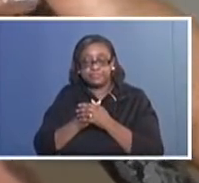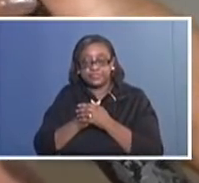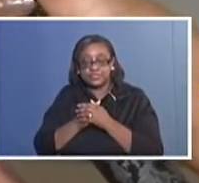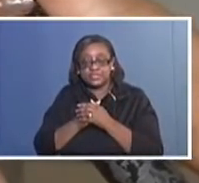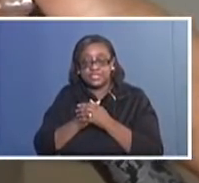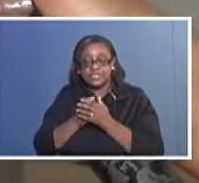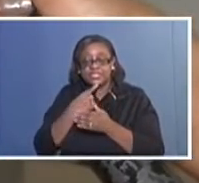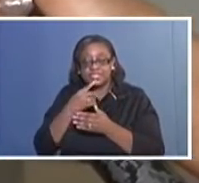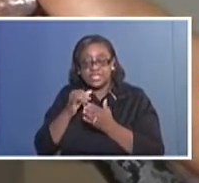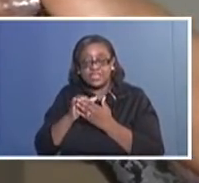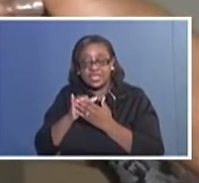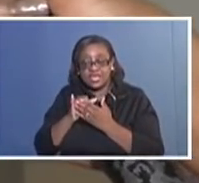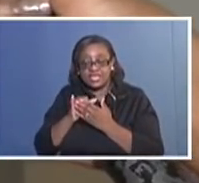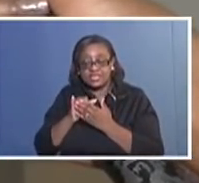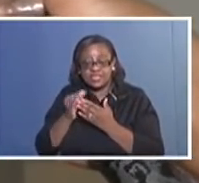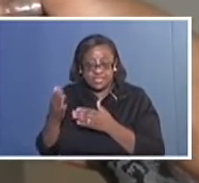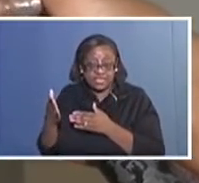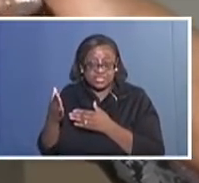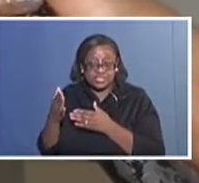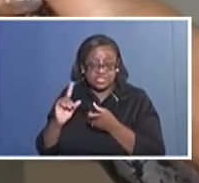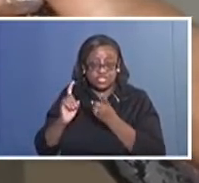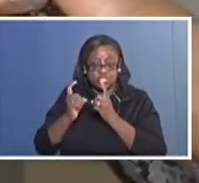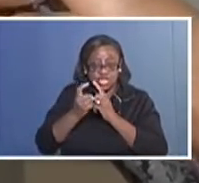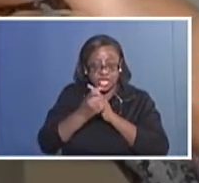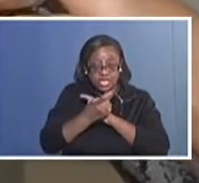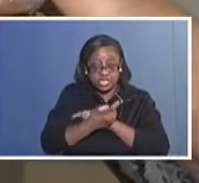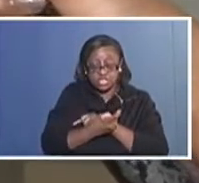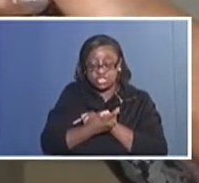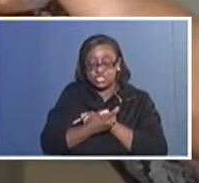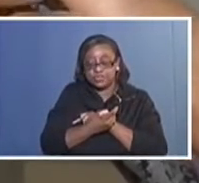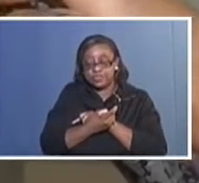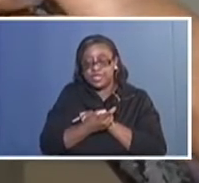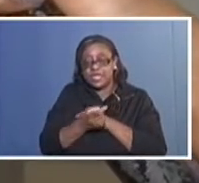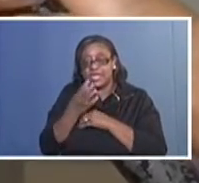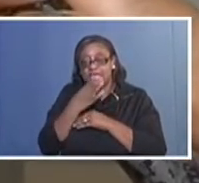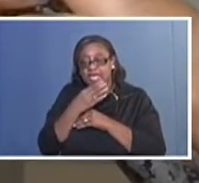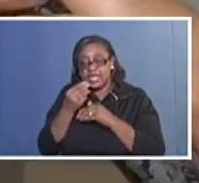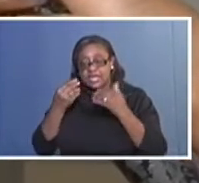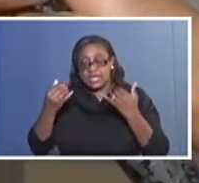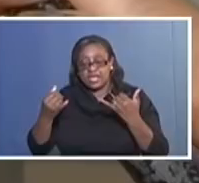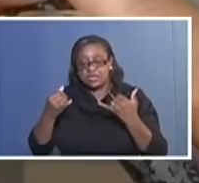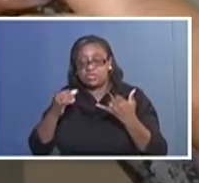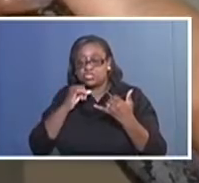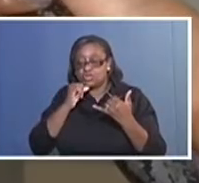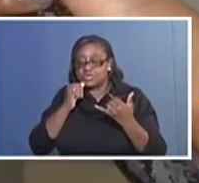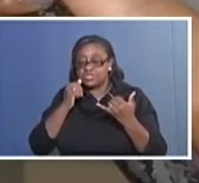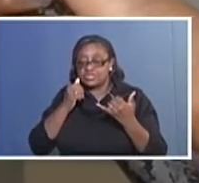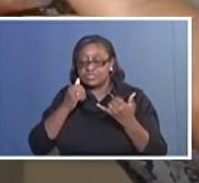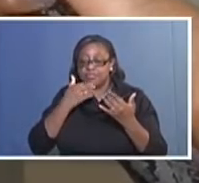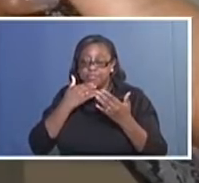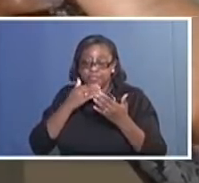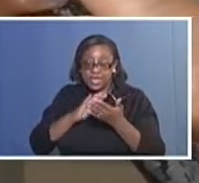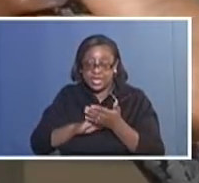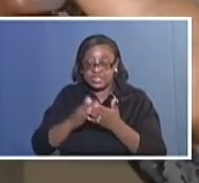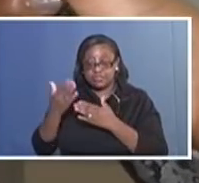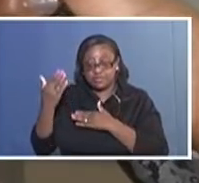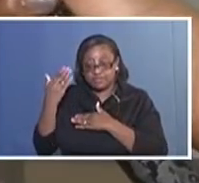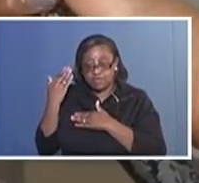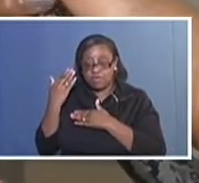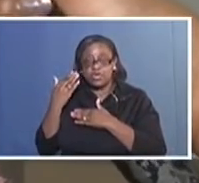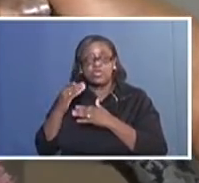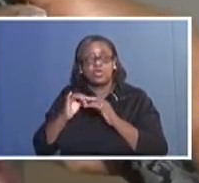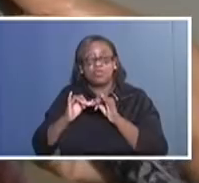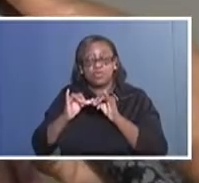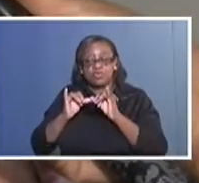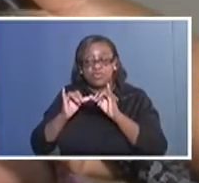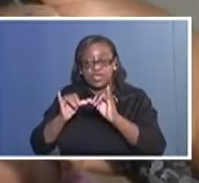Looks like things are turning around there. The pressure is being reduced, and so hopefully moving forward, as